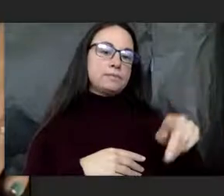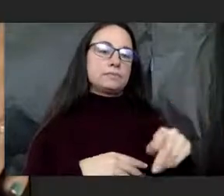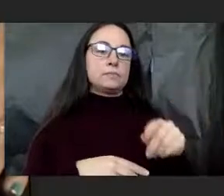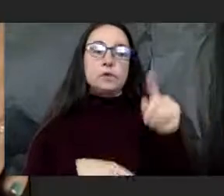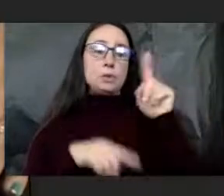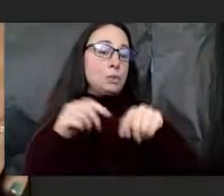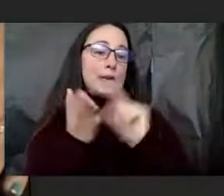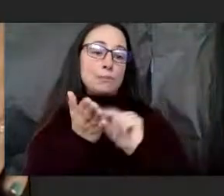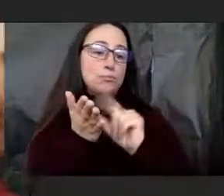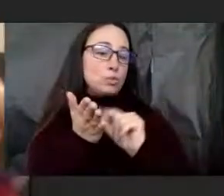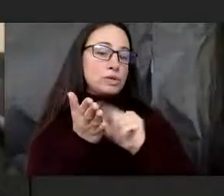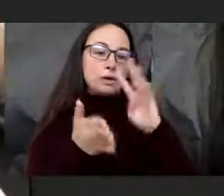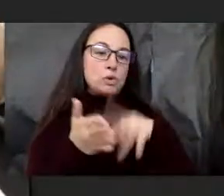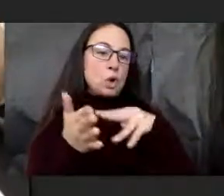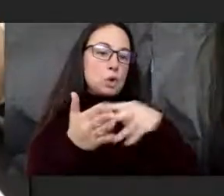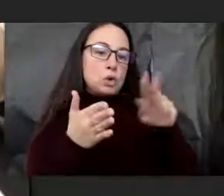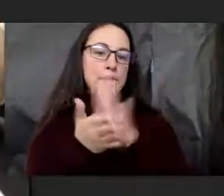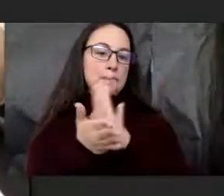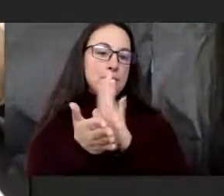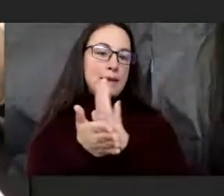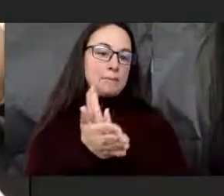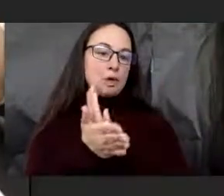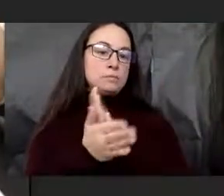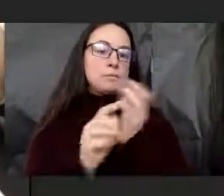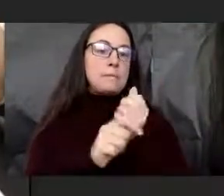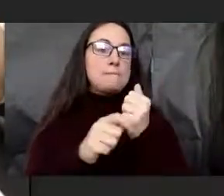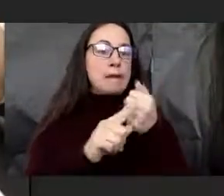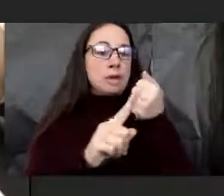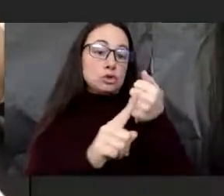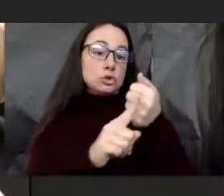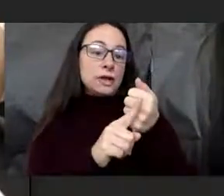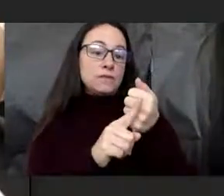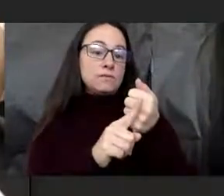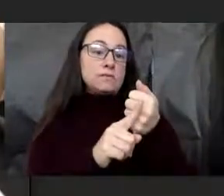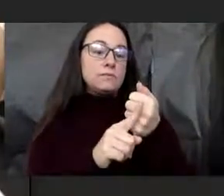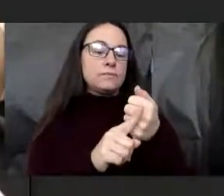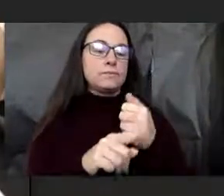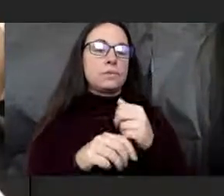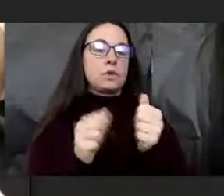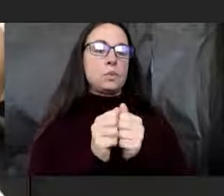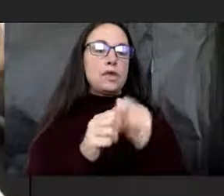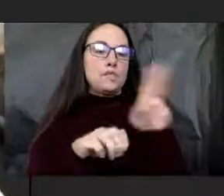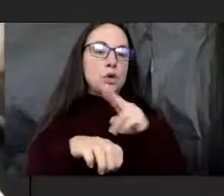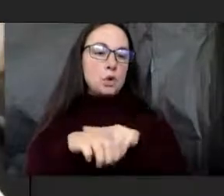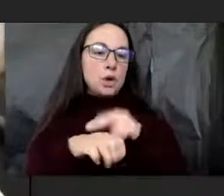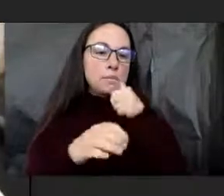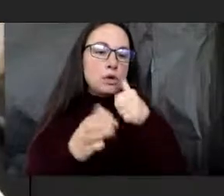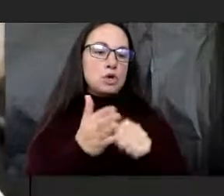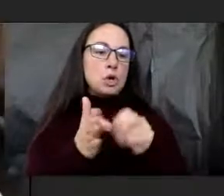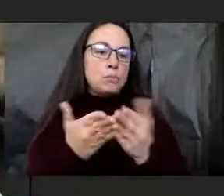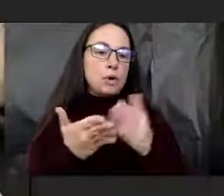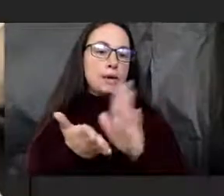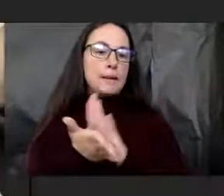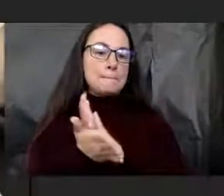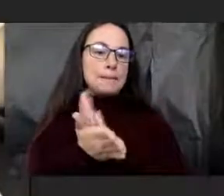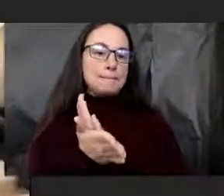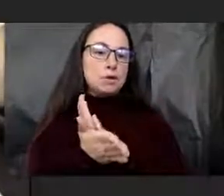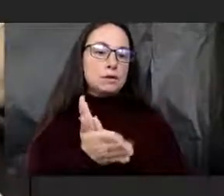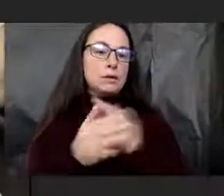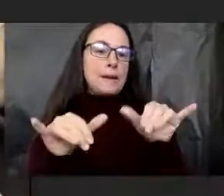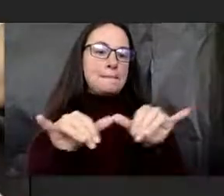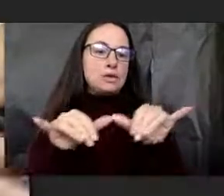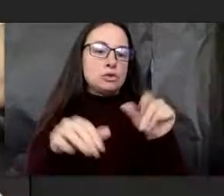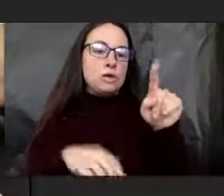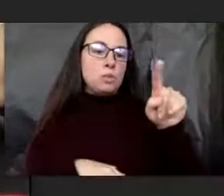paper or take some from school, you can make your own grid paper by using just some regular notebook paper and measuring out 1 centimeter